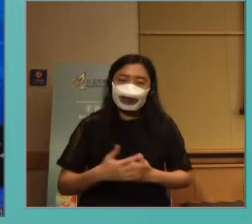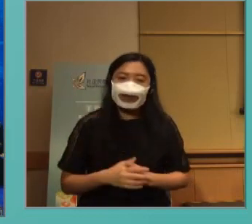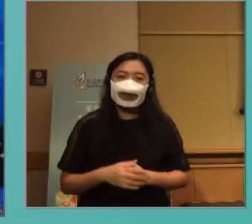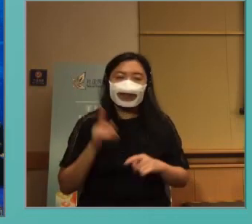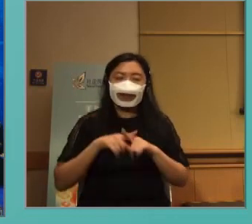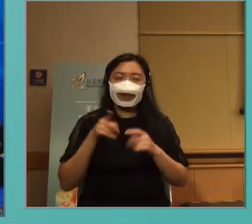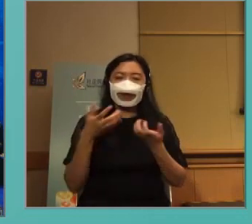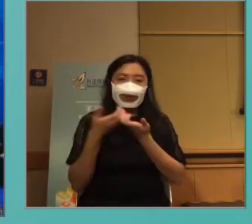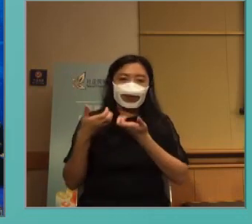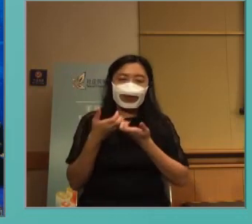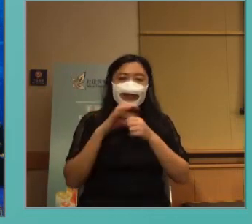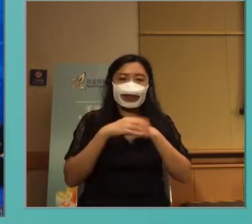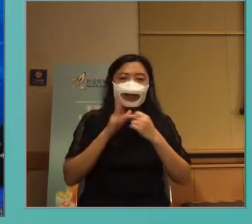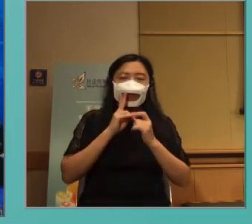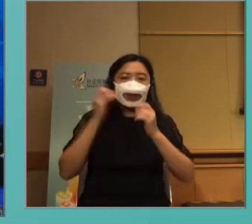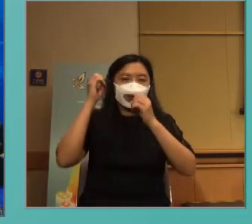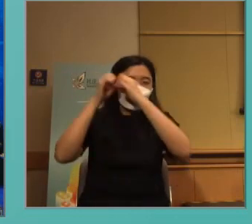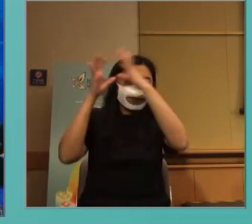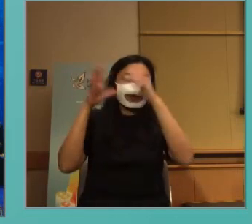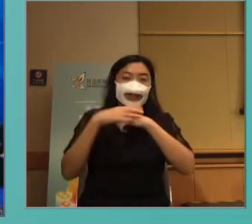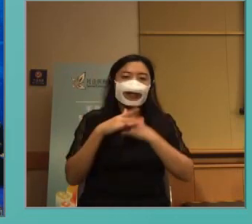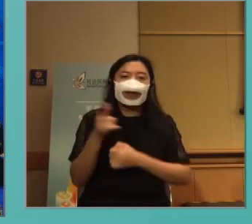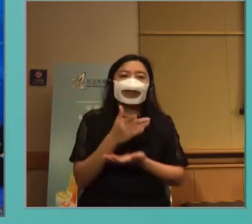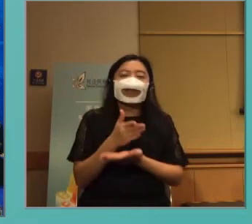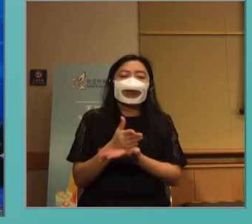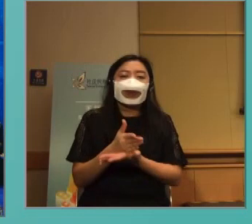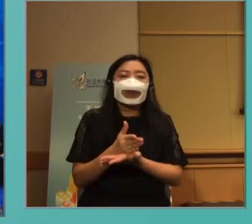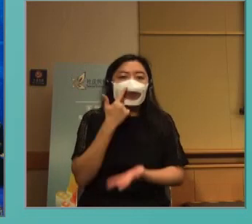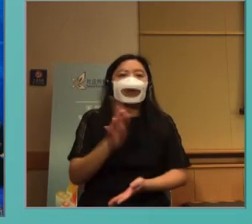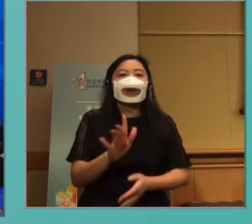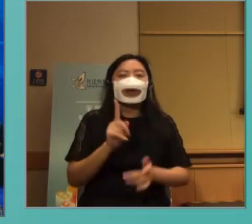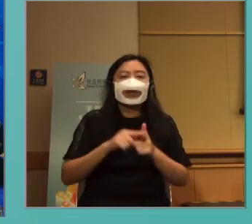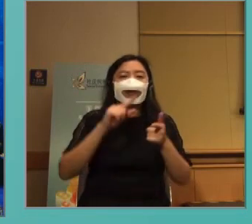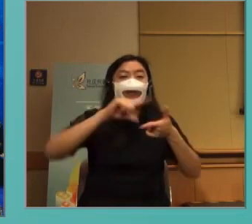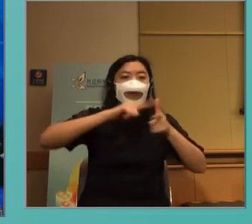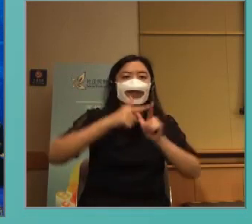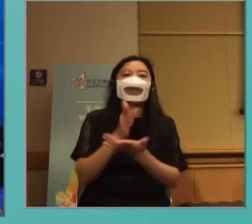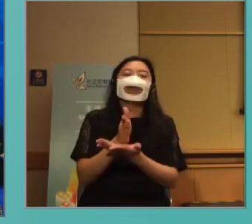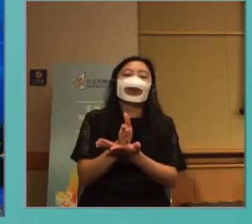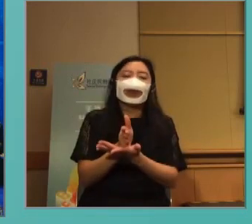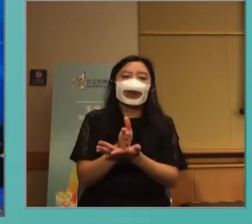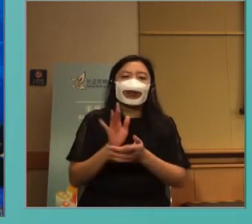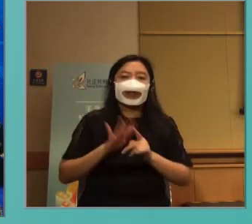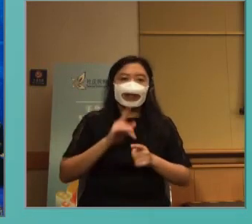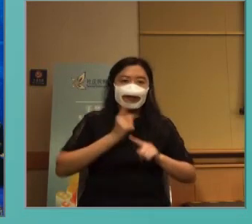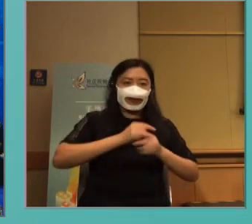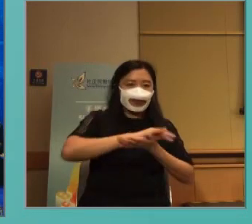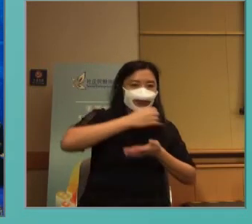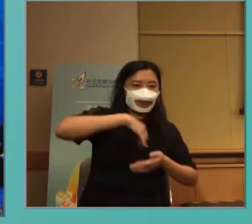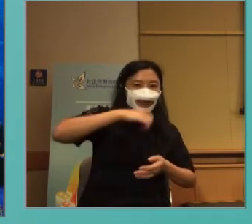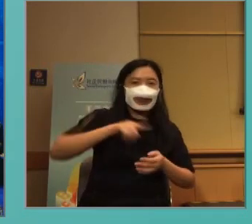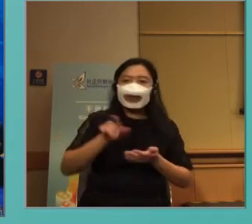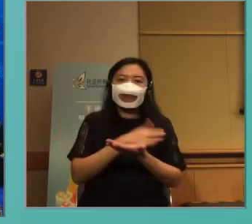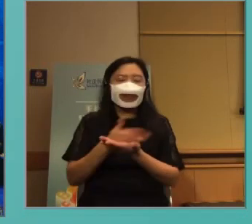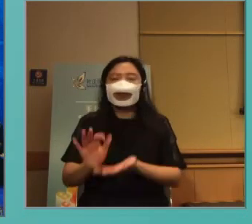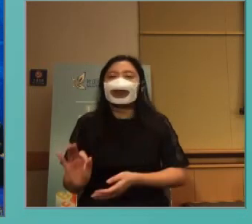these areas. It's just that the medium is different, but the actual life experience is, if you think about it, not that different. So